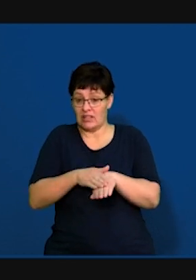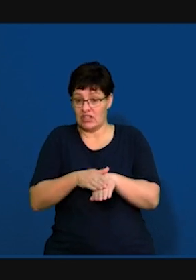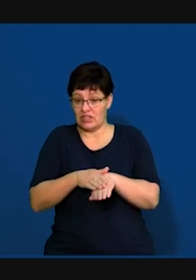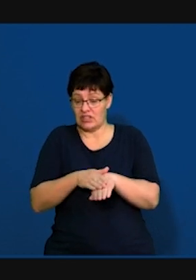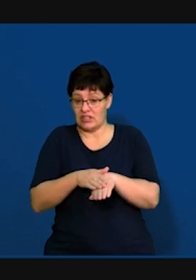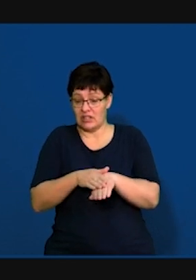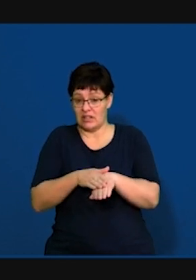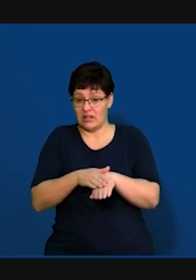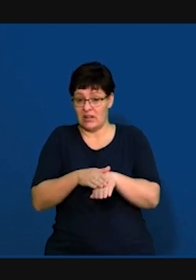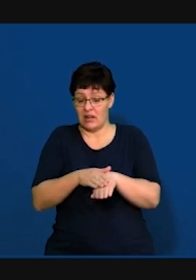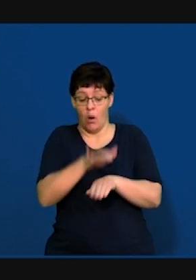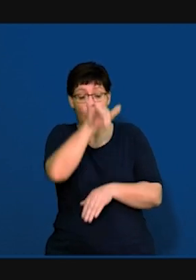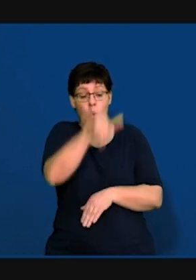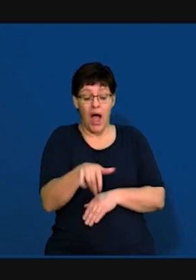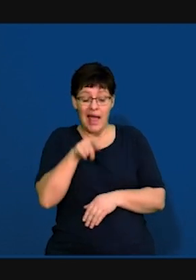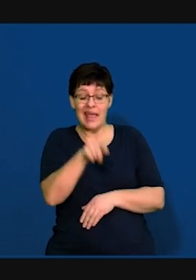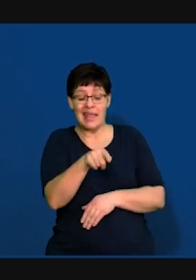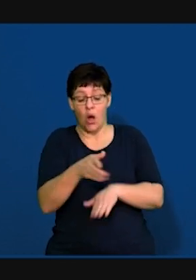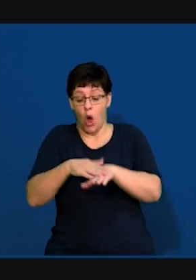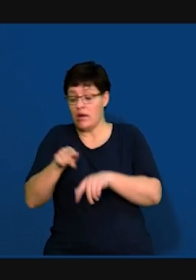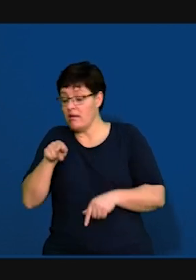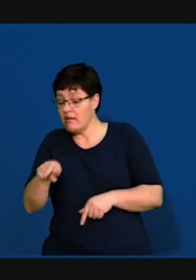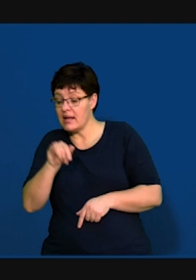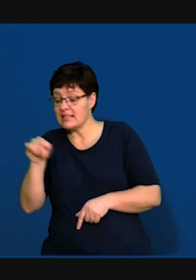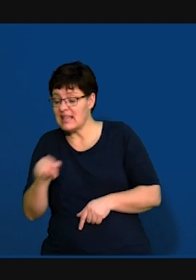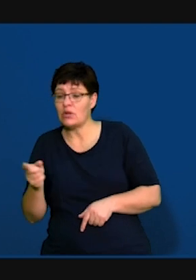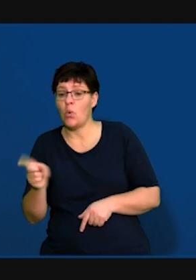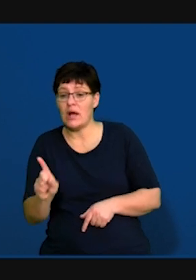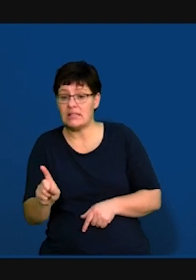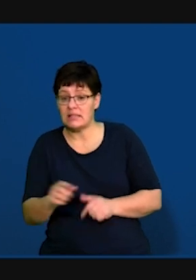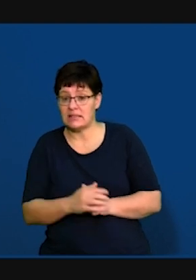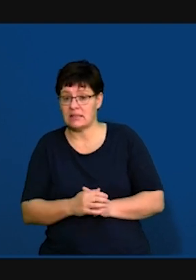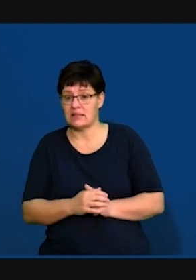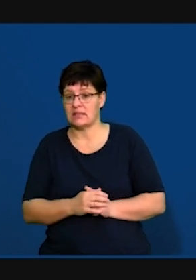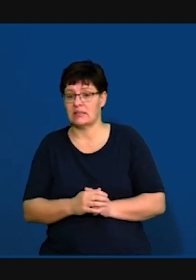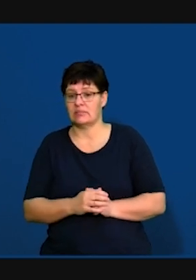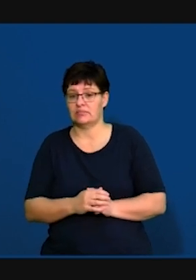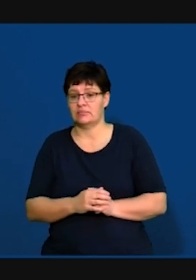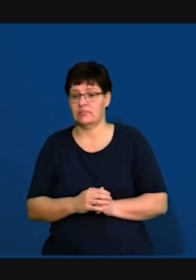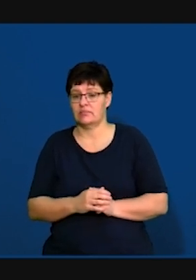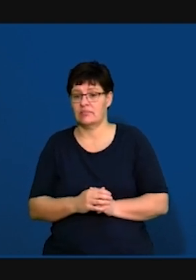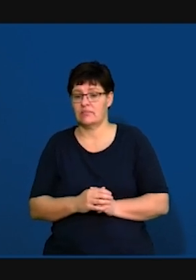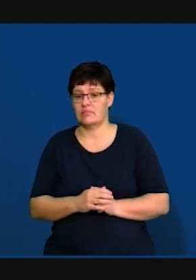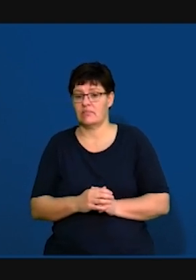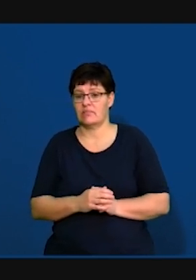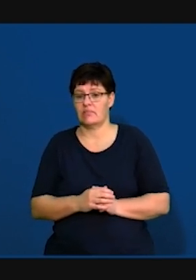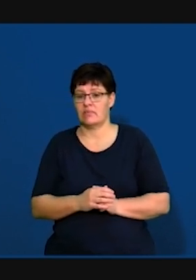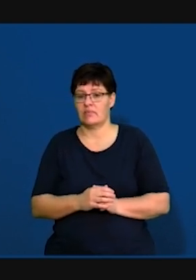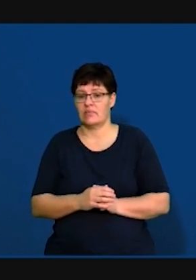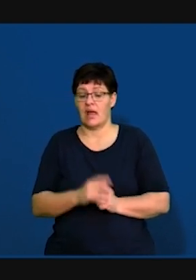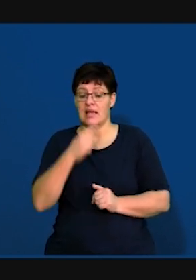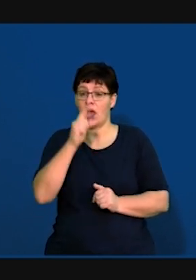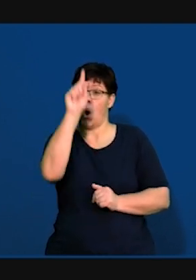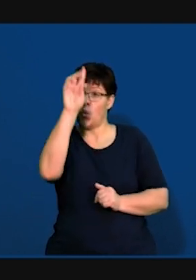by Y on Z, okay, charge by Y on Z, okay, is equals to a